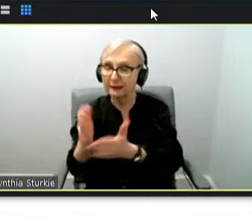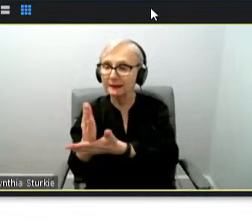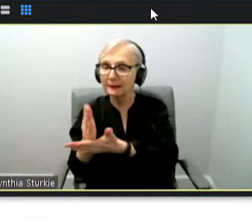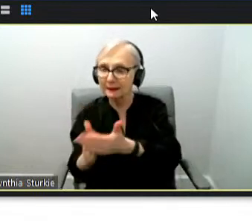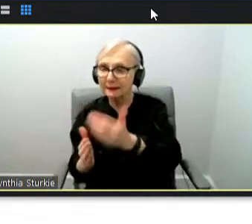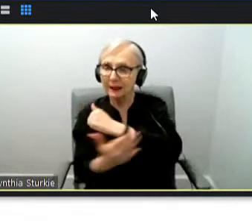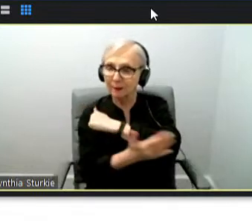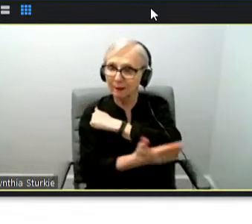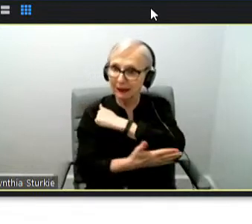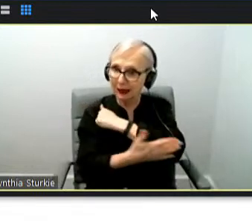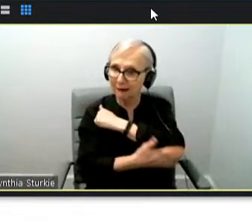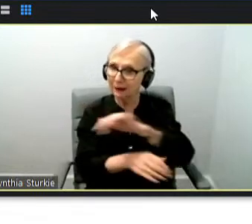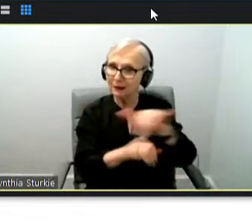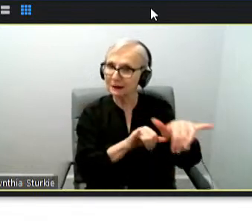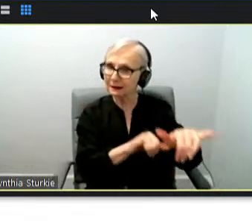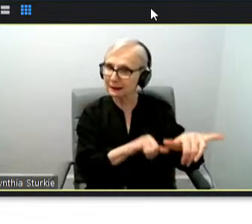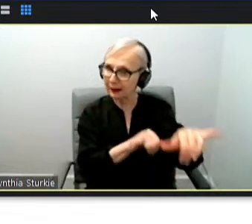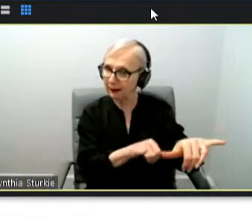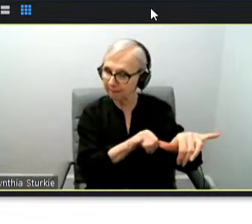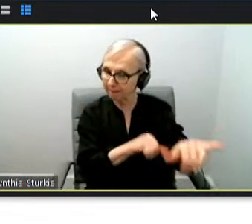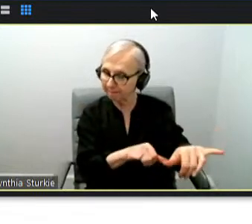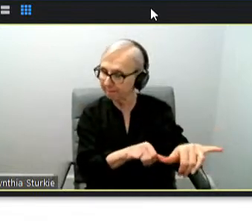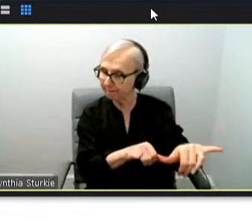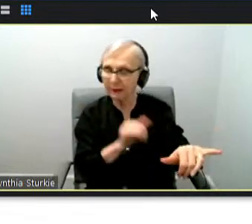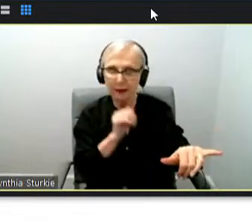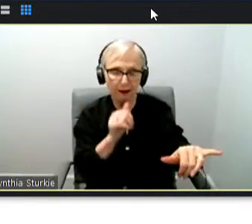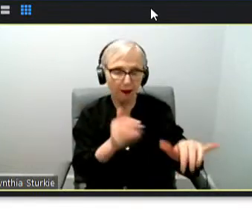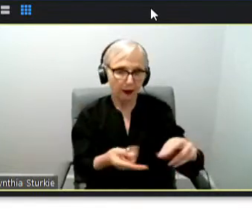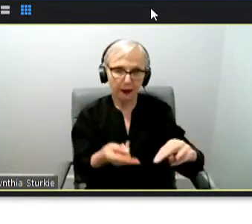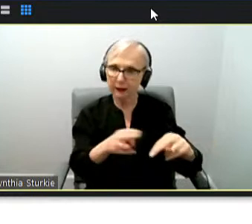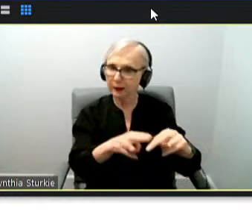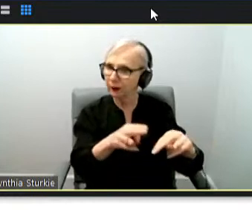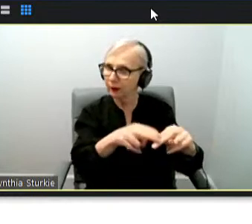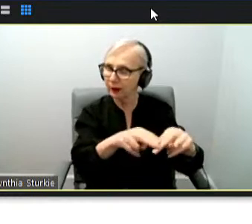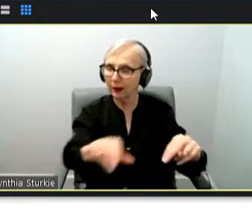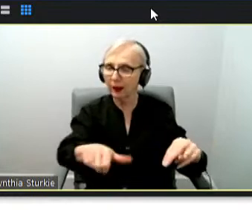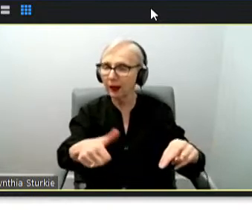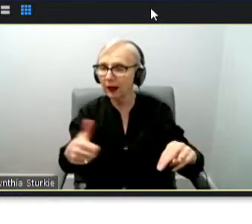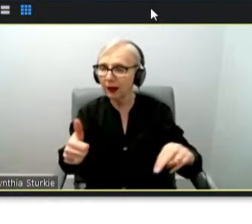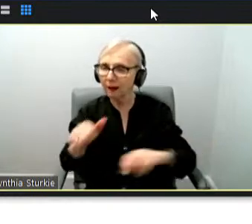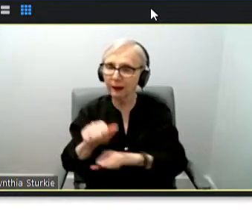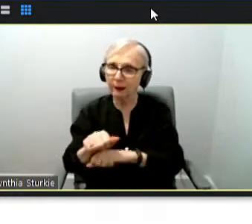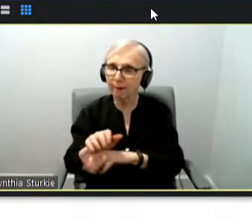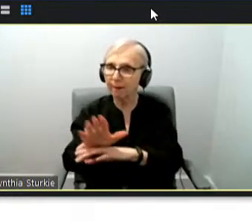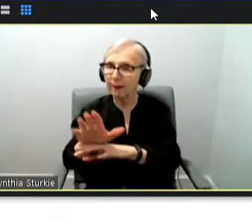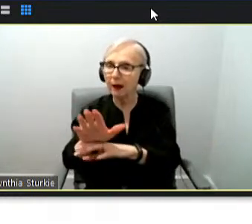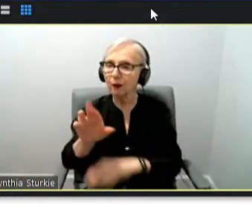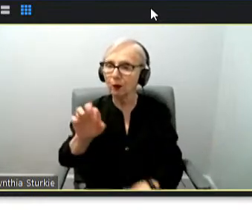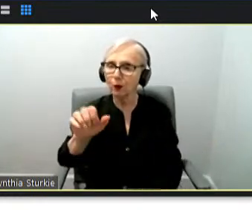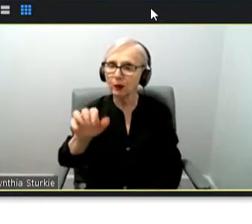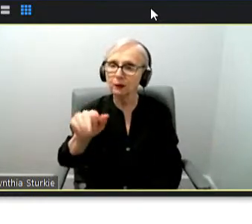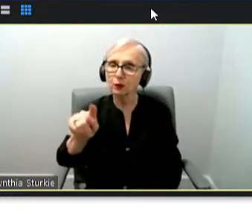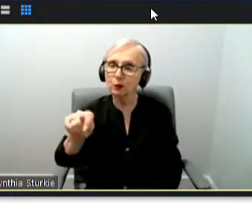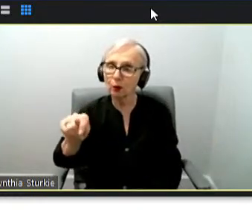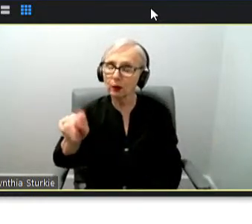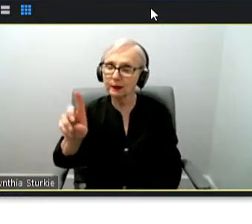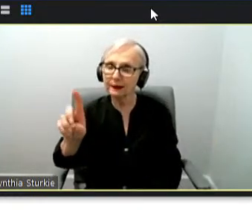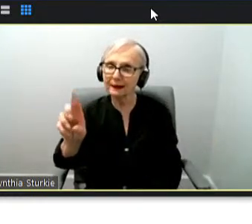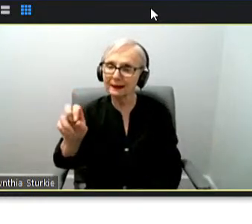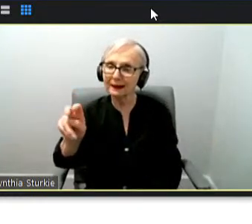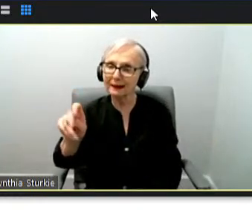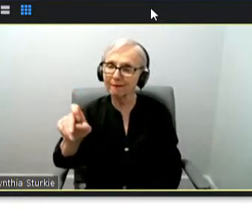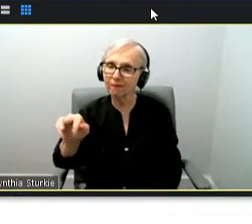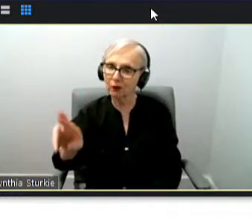an increase in cases. We have other counties, some of our mountain resort communities, Denver County also, where we are seeing pretty